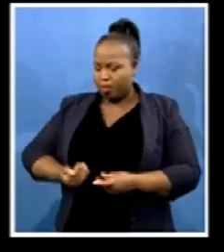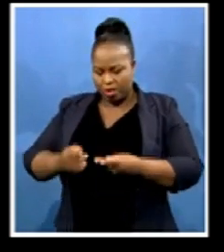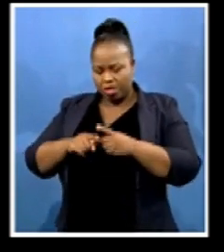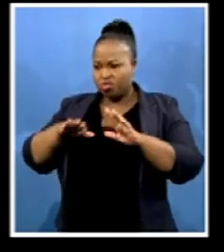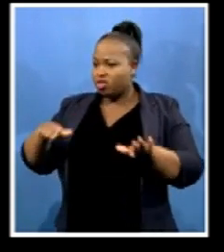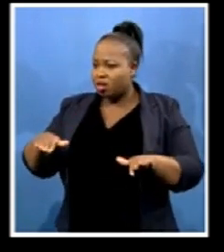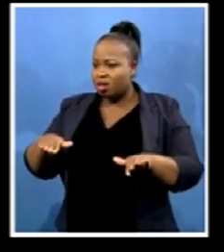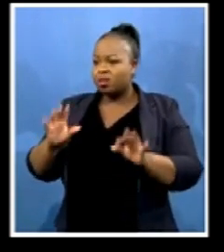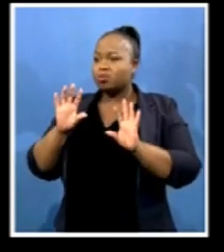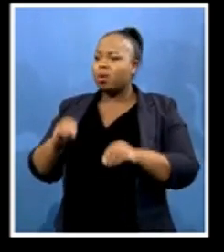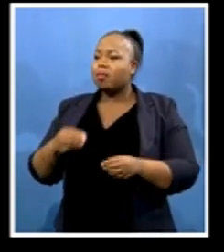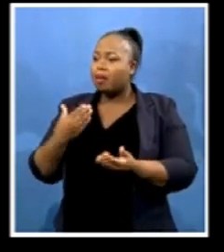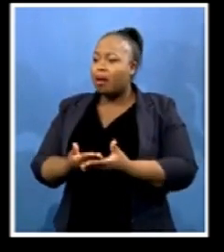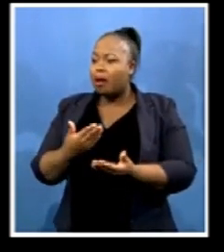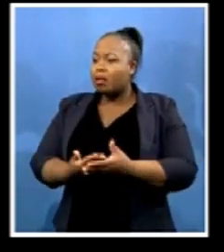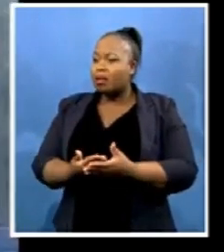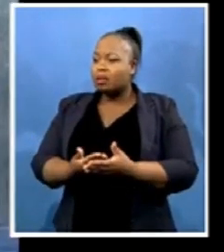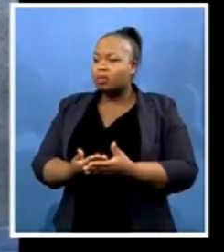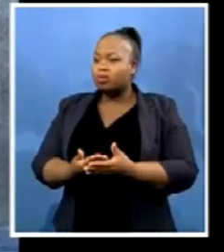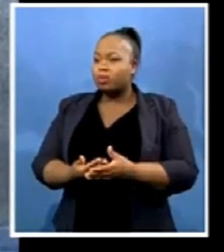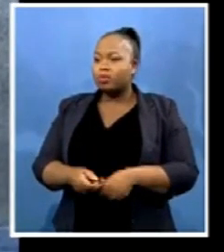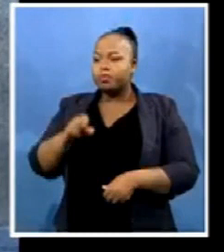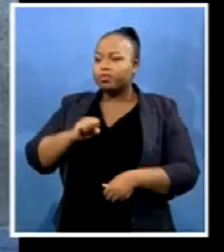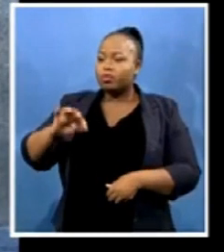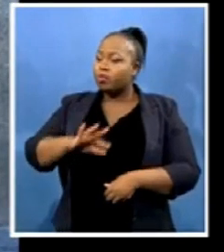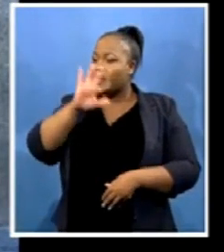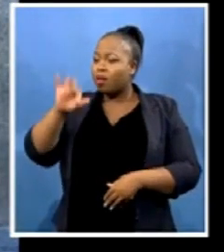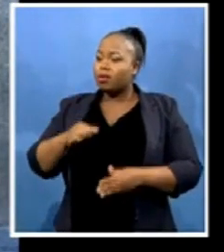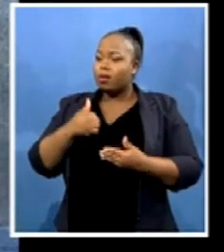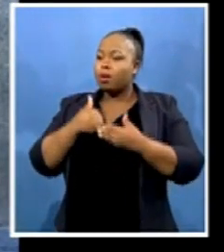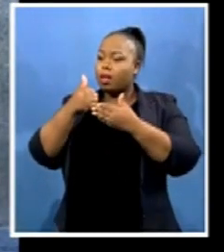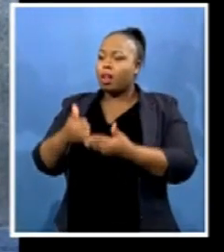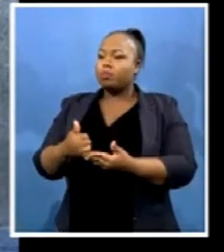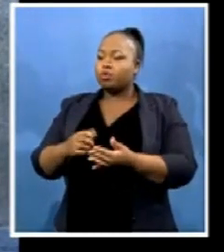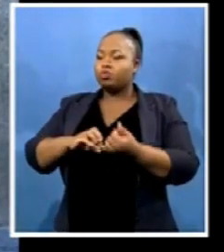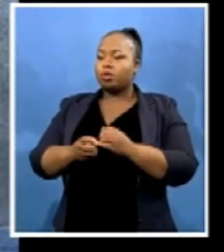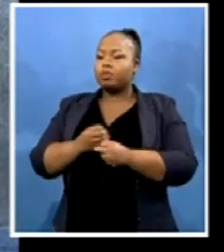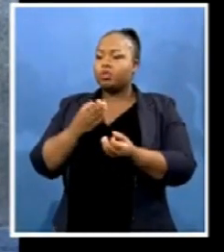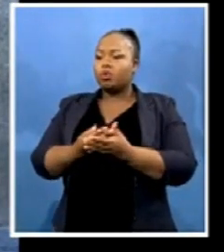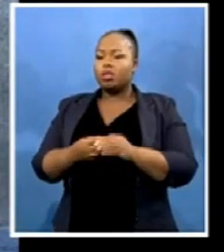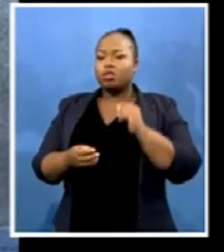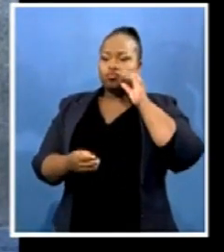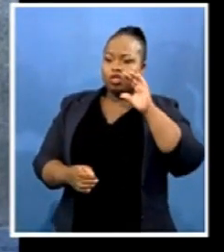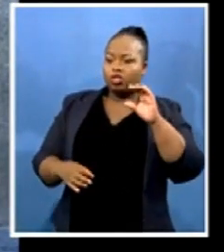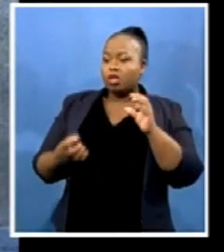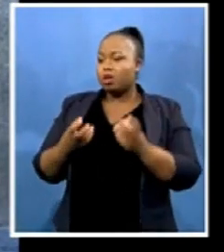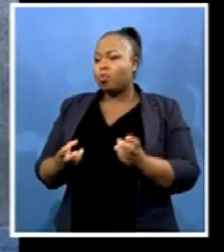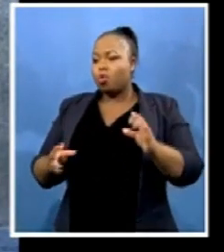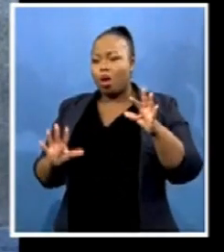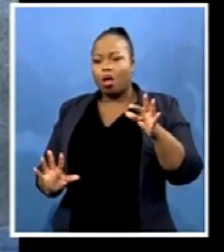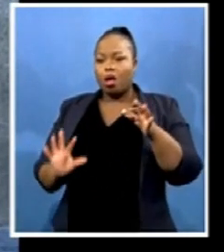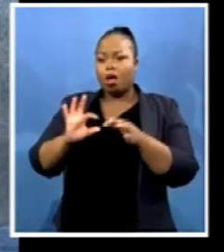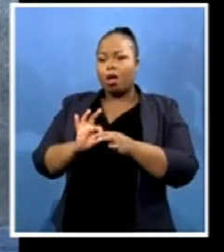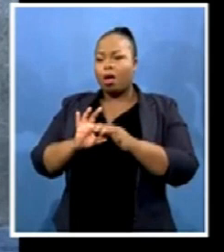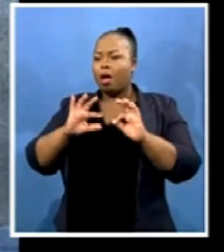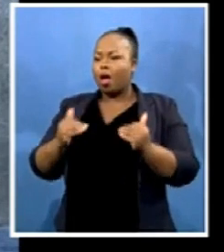South Africa to at least bridge the gap between the haves and the have-nots? Yeah. And I think we can only say that we still